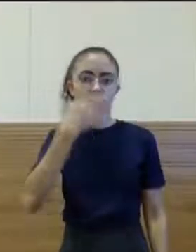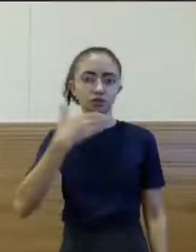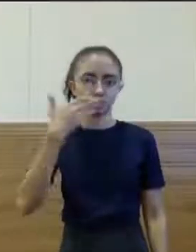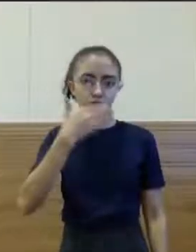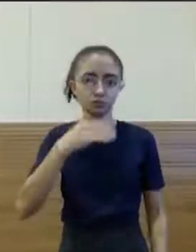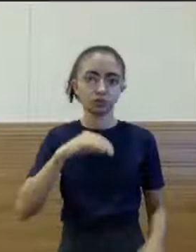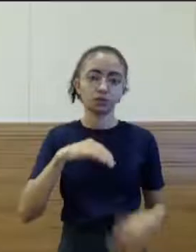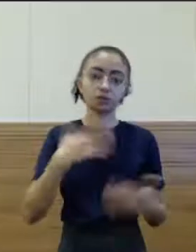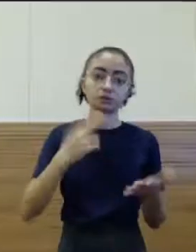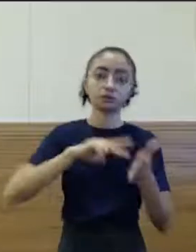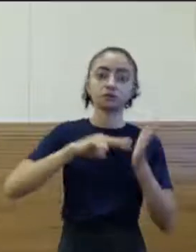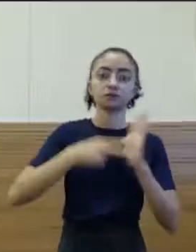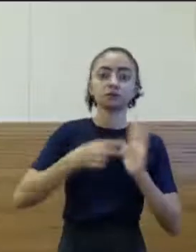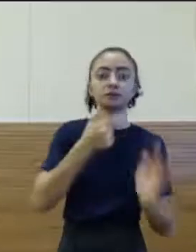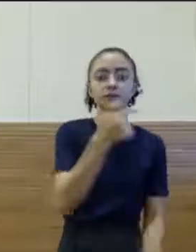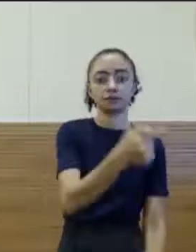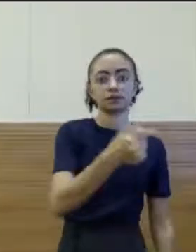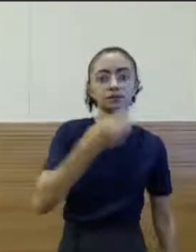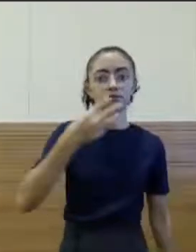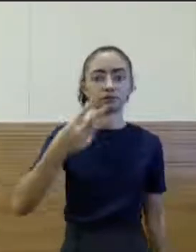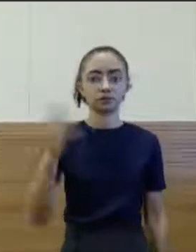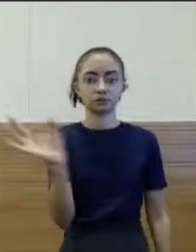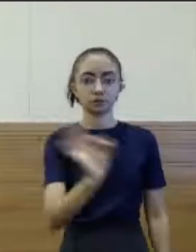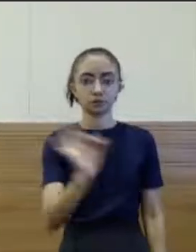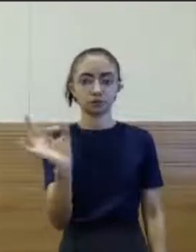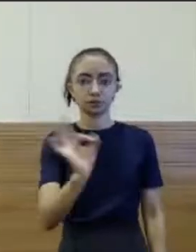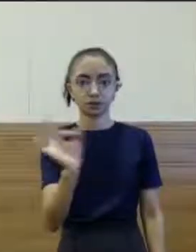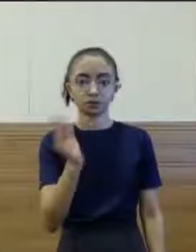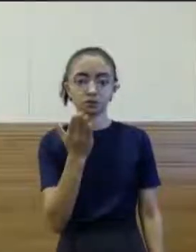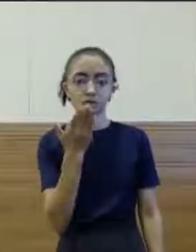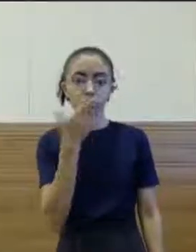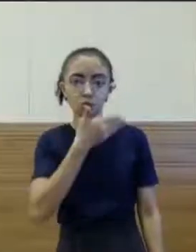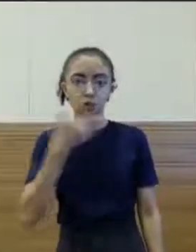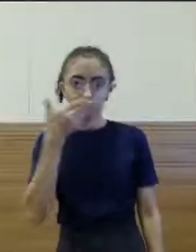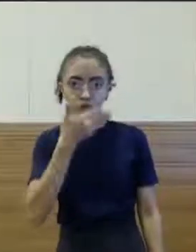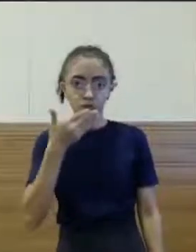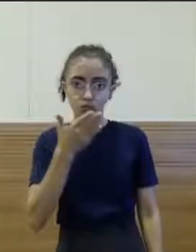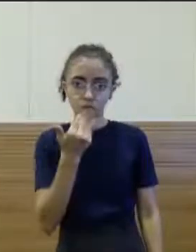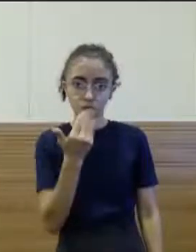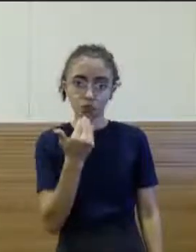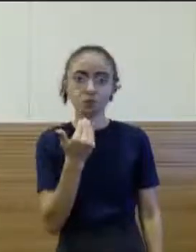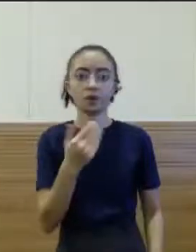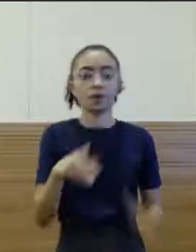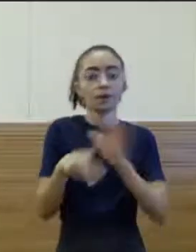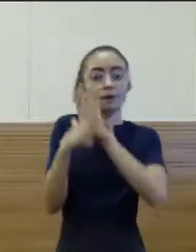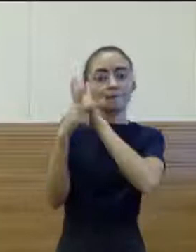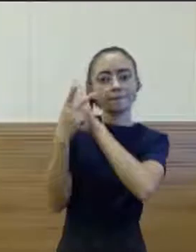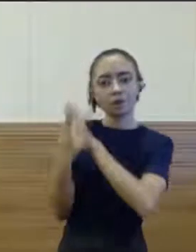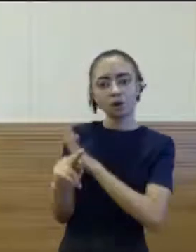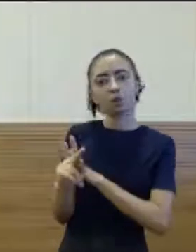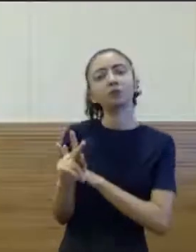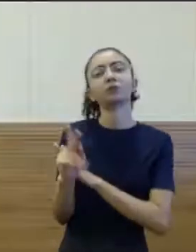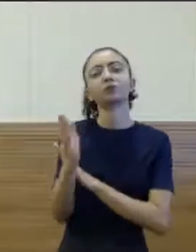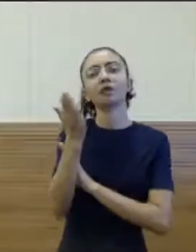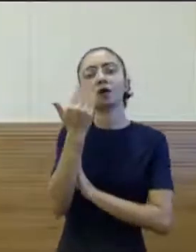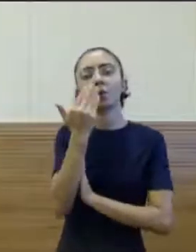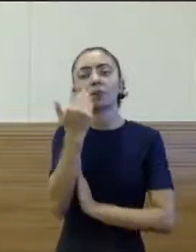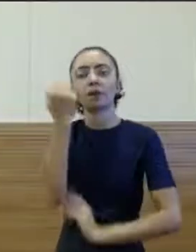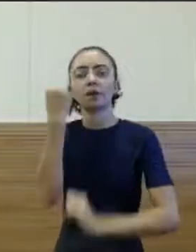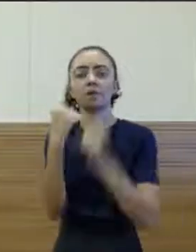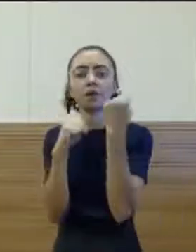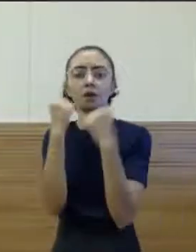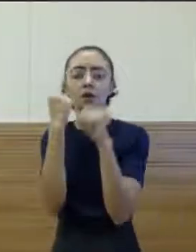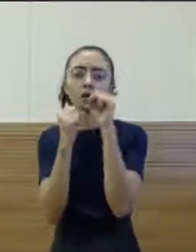73% of the sugar consumed by the children came from ultra processed foods. In